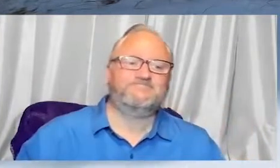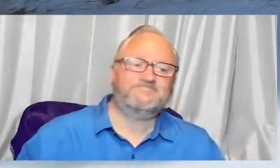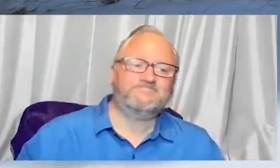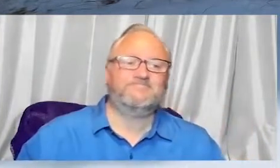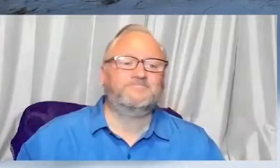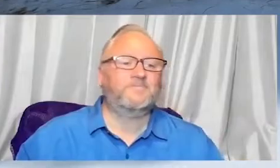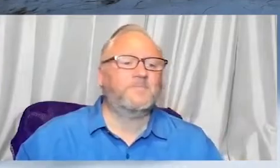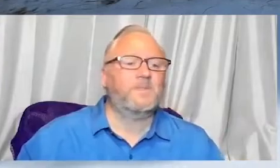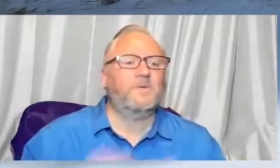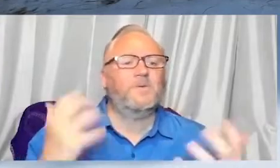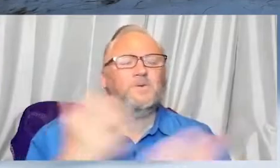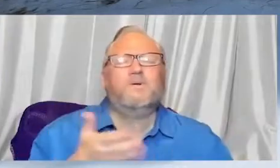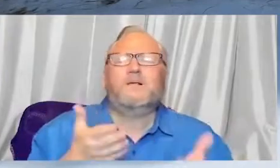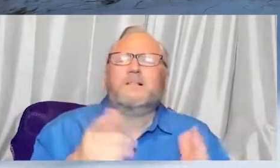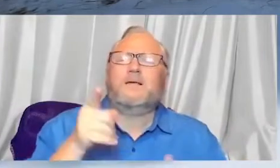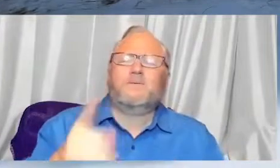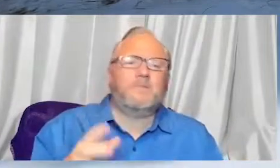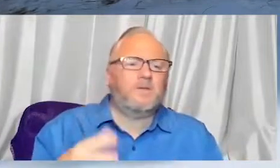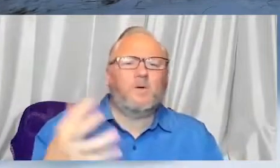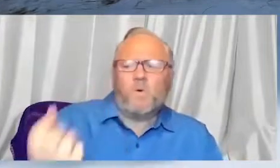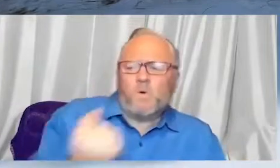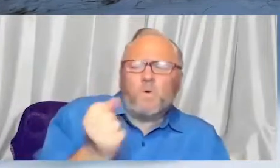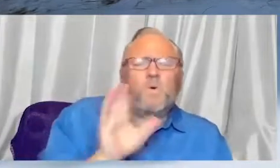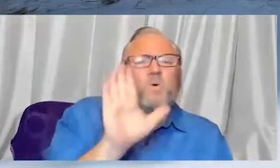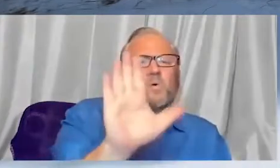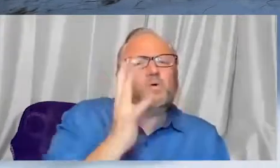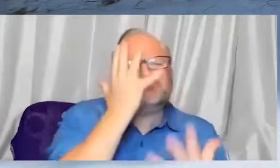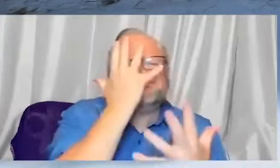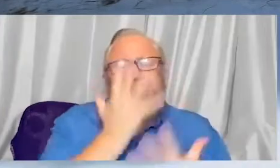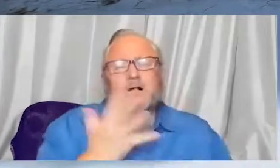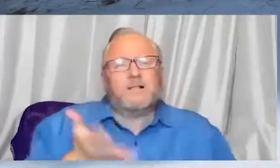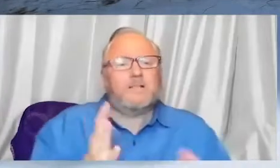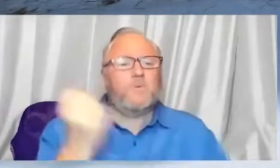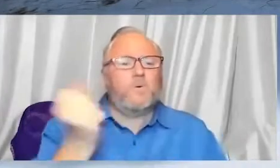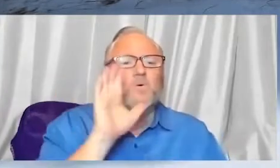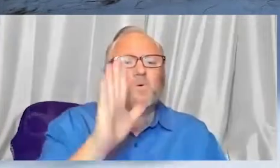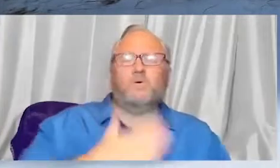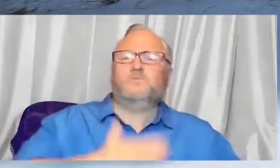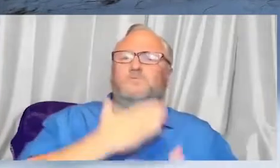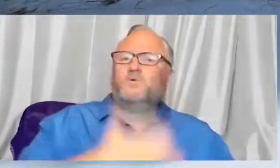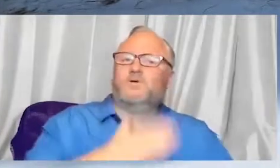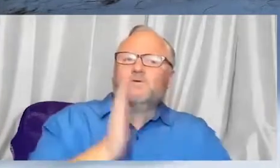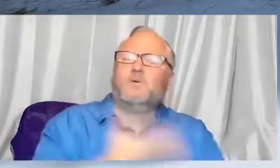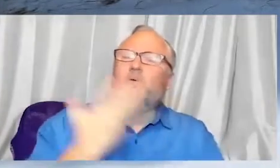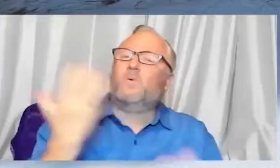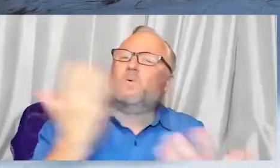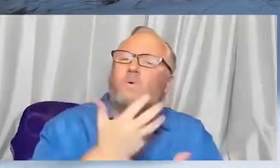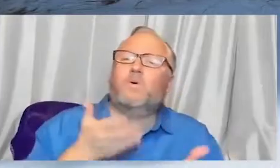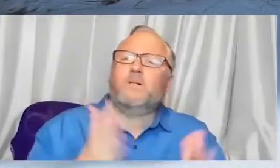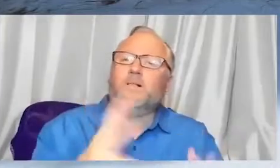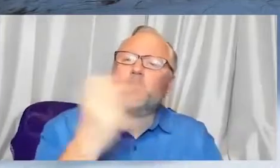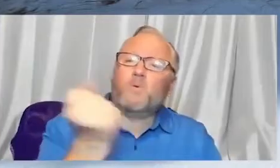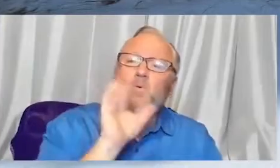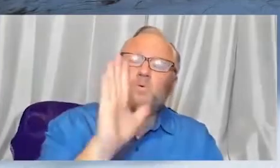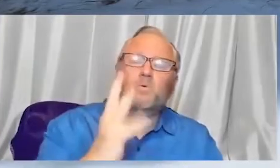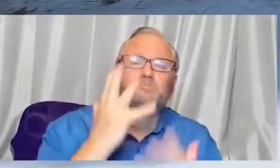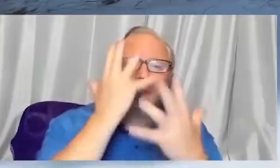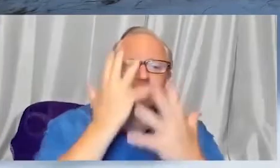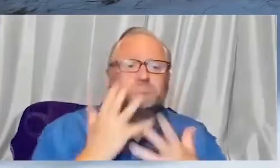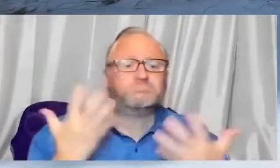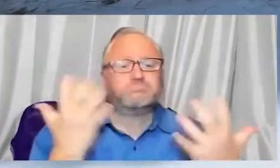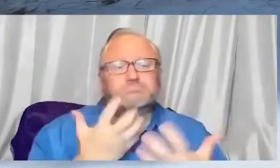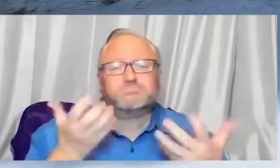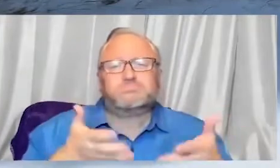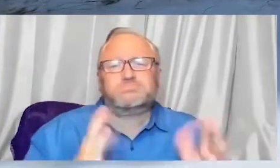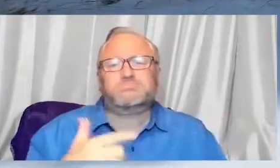Whoa, whoa, let me hold your sorrow. Whoa, whoa, let me hold your joyful song. Whoa, whoa, let me hold your sorrow. Whoa, whoa,